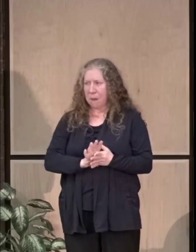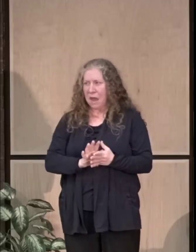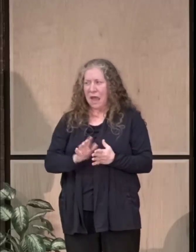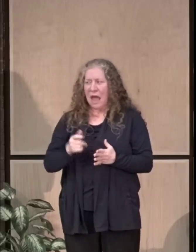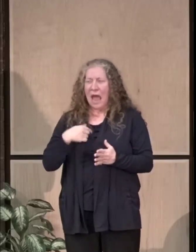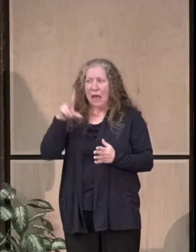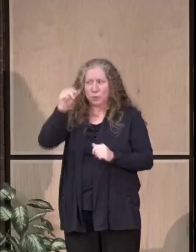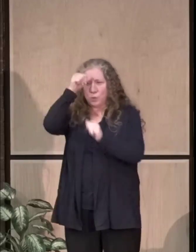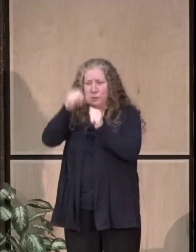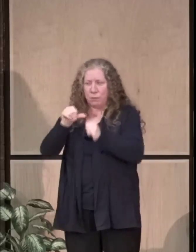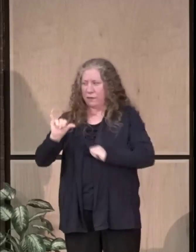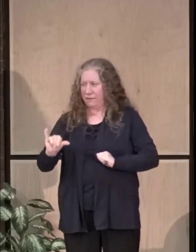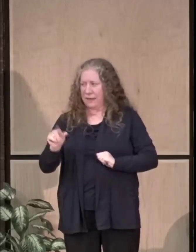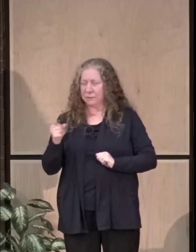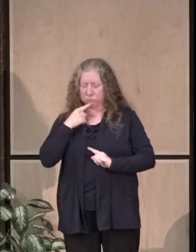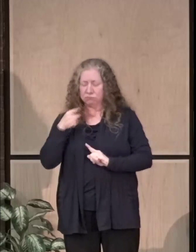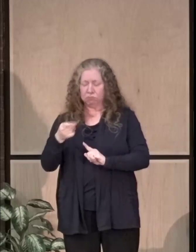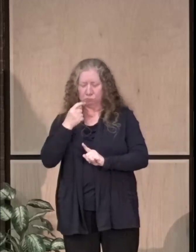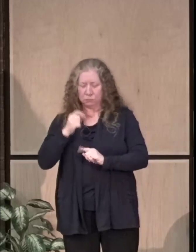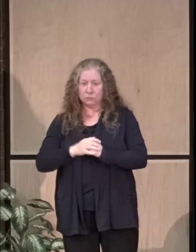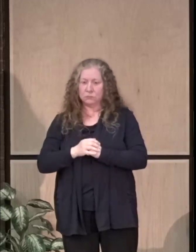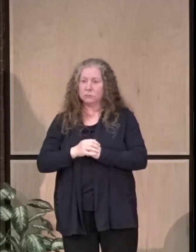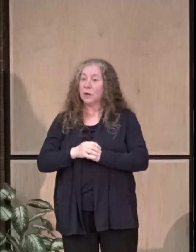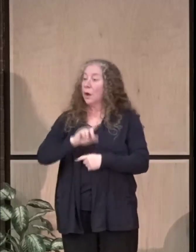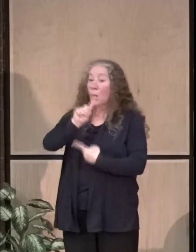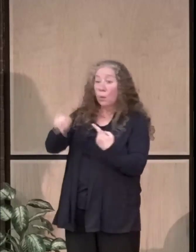That I can recall. When was that?